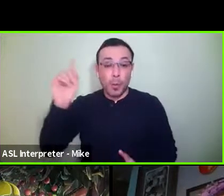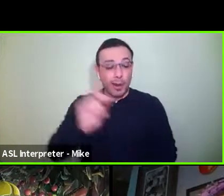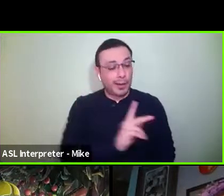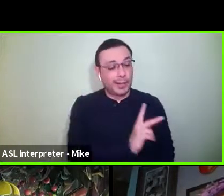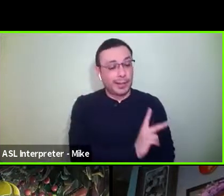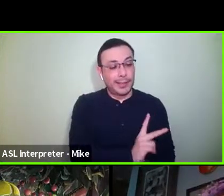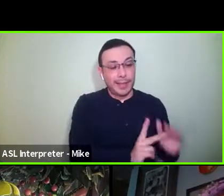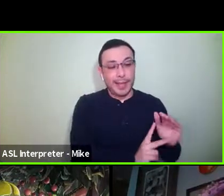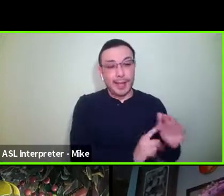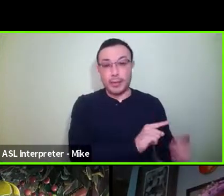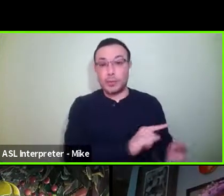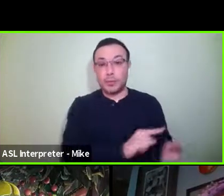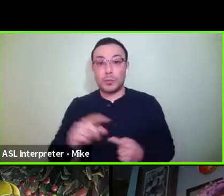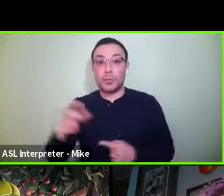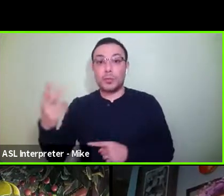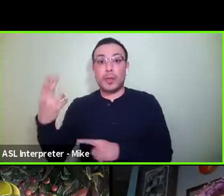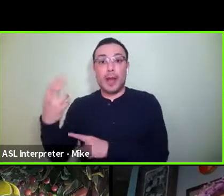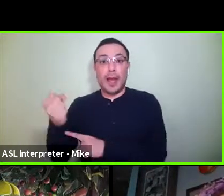that people